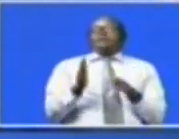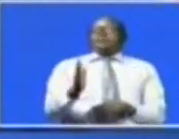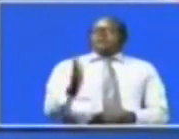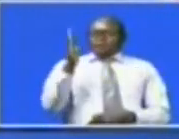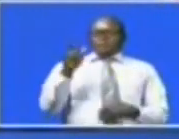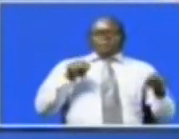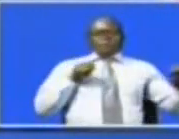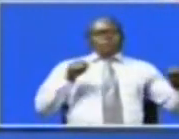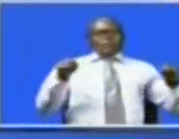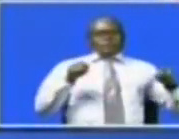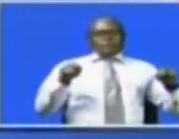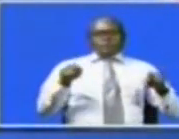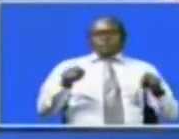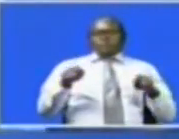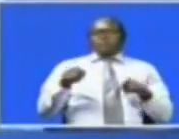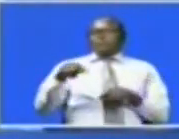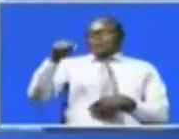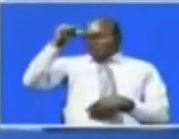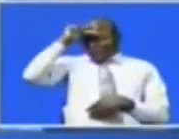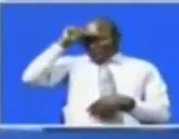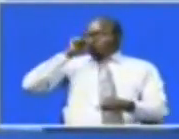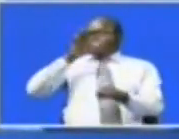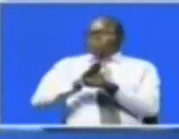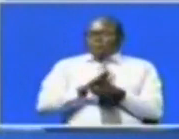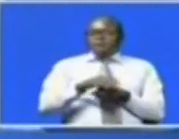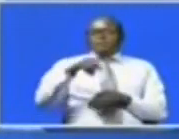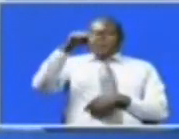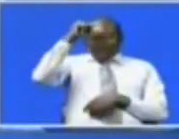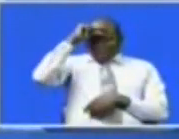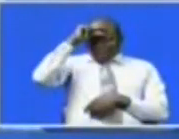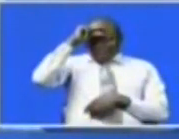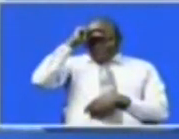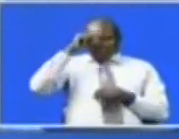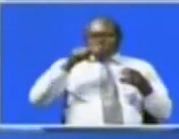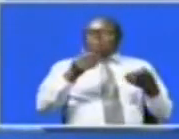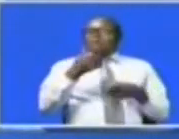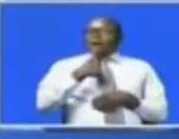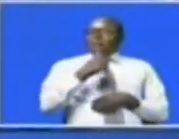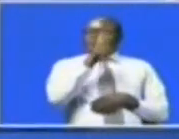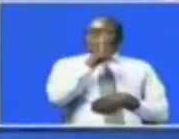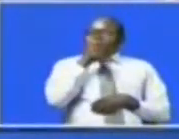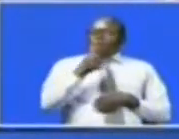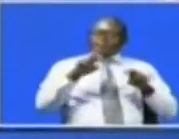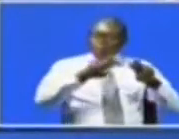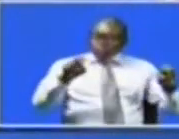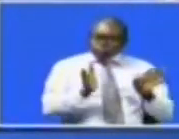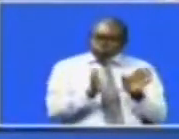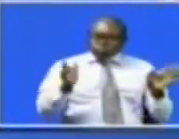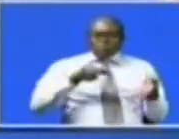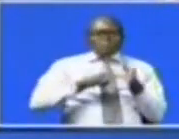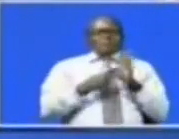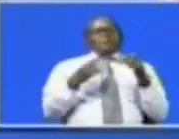Security operations. Government promised an holding inquiry, a public inquiry, Sophia, is basically doing